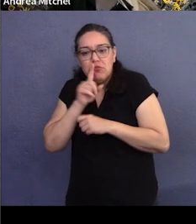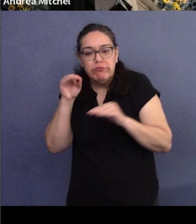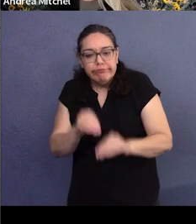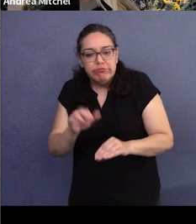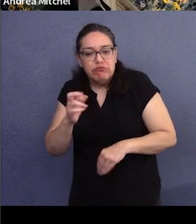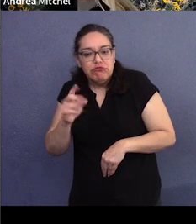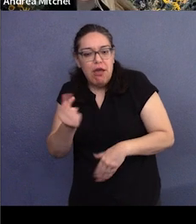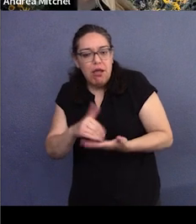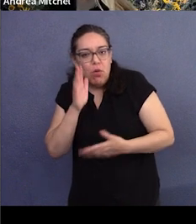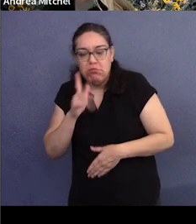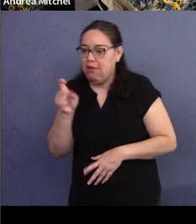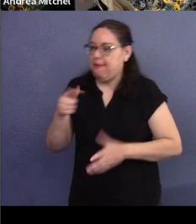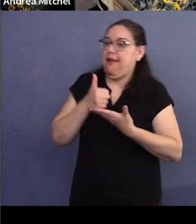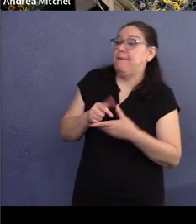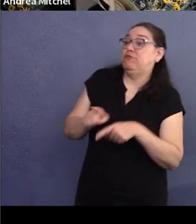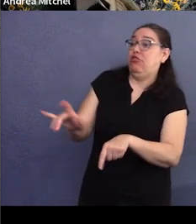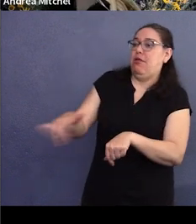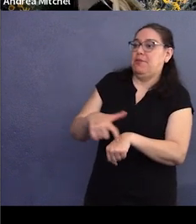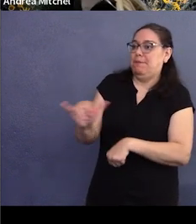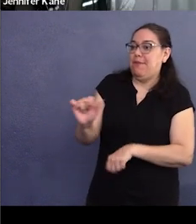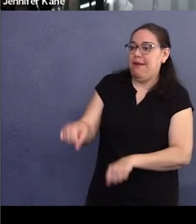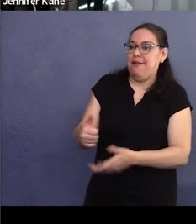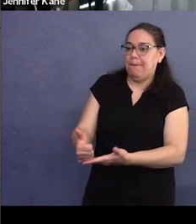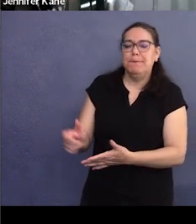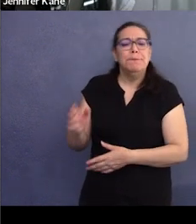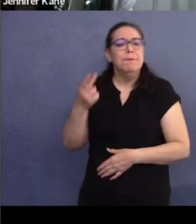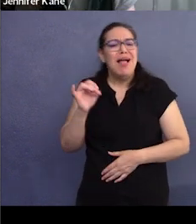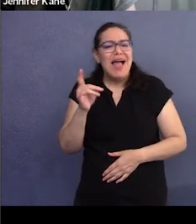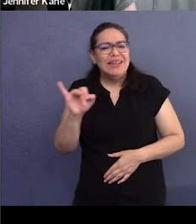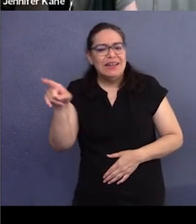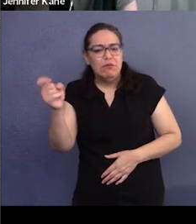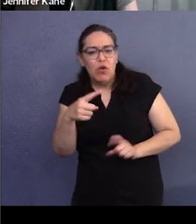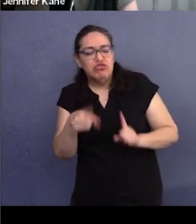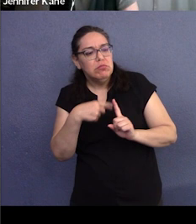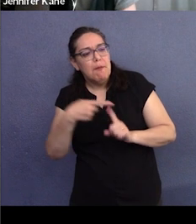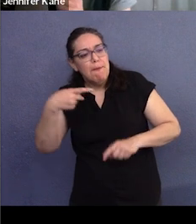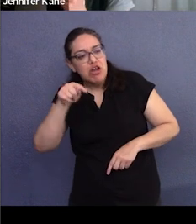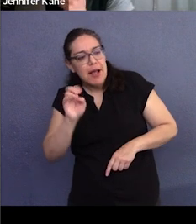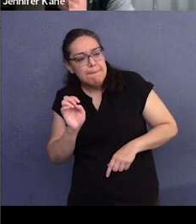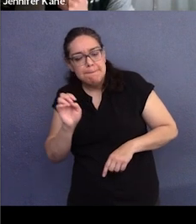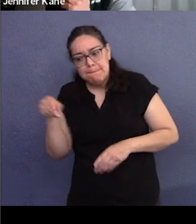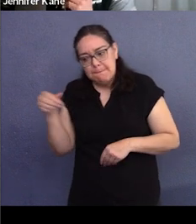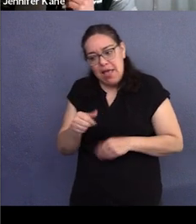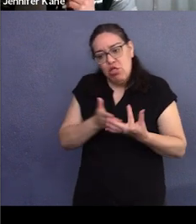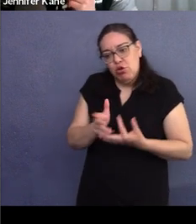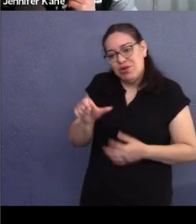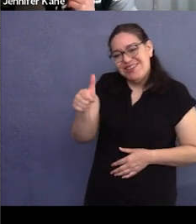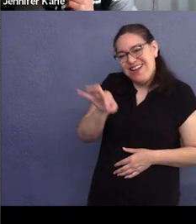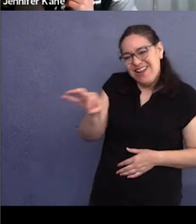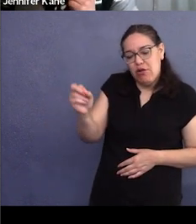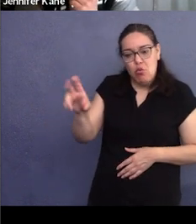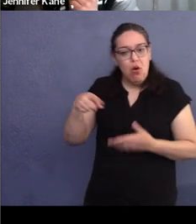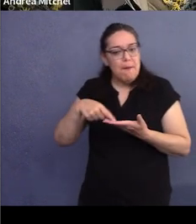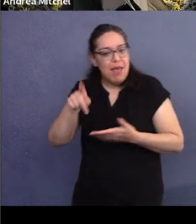I can help you during those office hours as well. Heidi had a question about part-timers being paid through 1099s or through